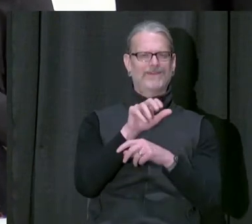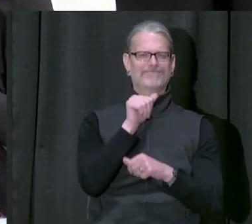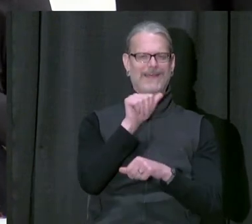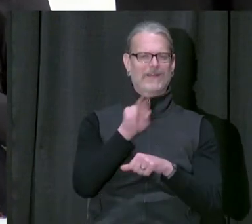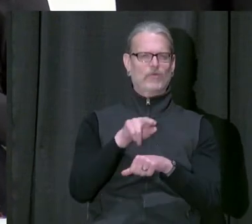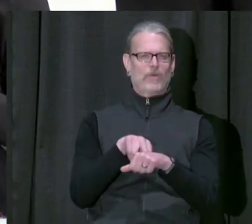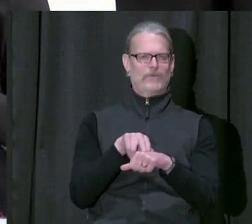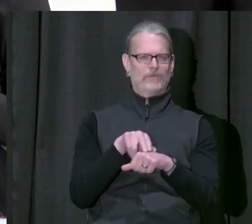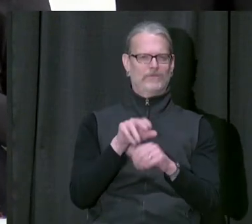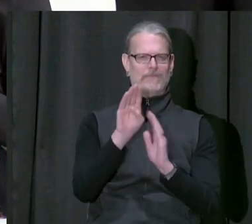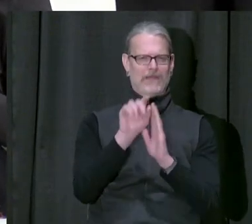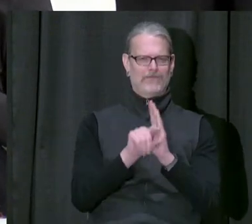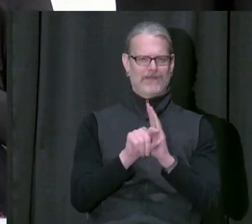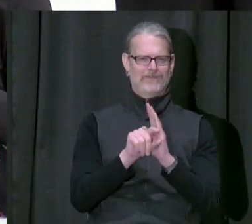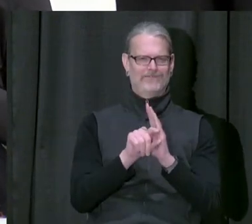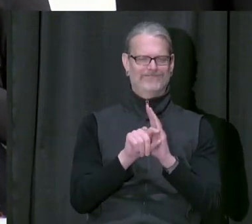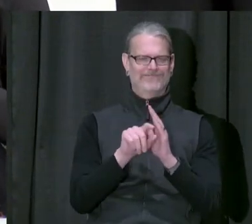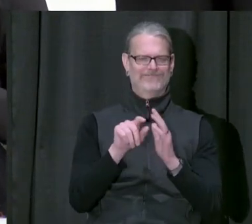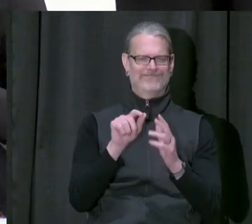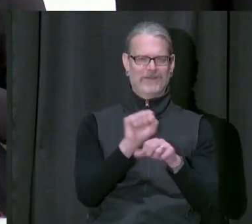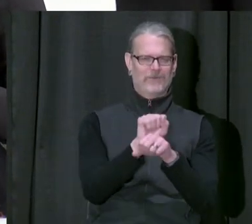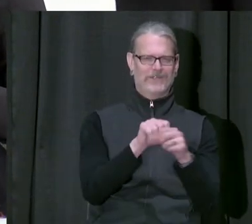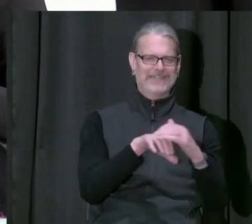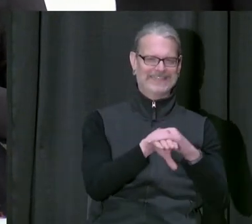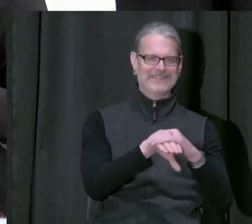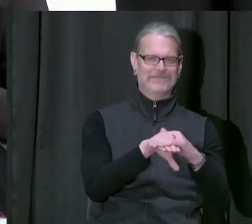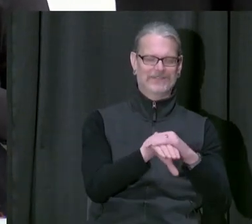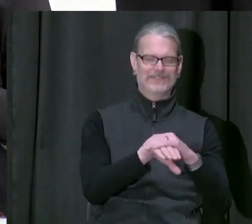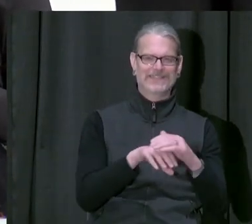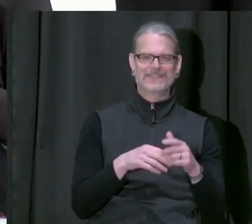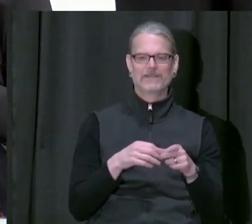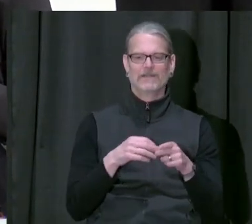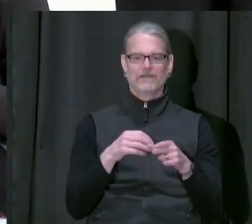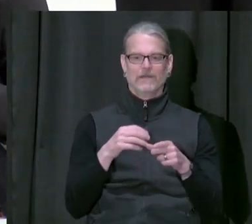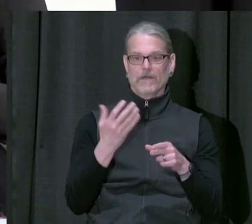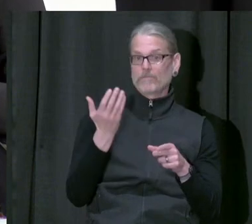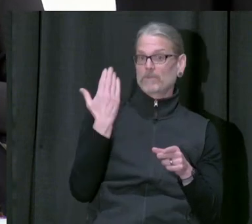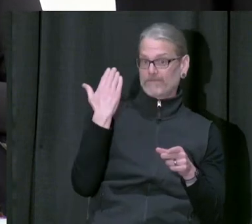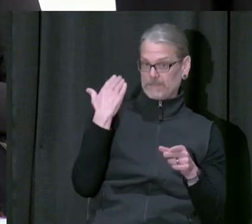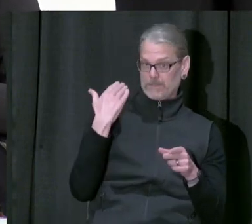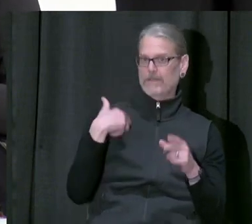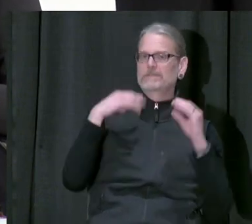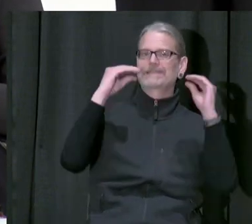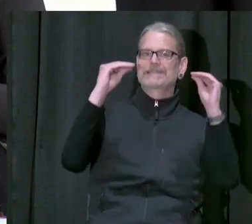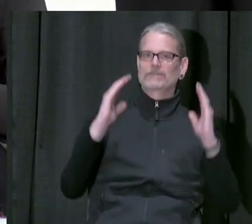to Amazon and my work in accessibility. I previously used to be a teacher. I spent about 10